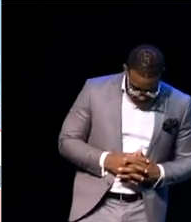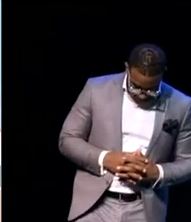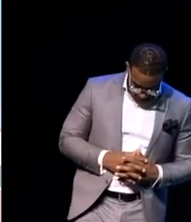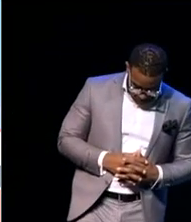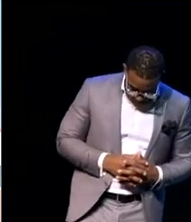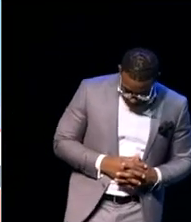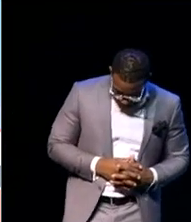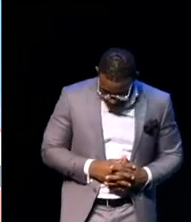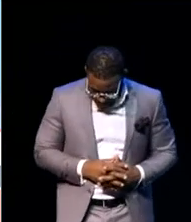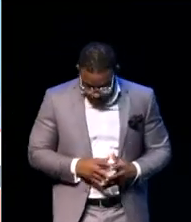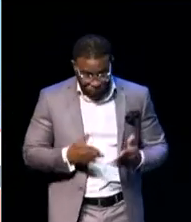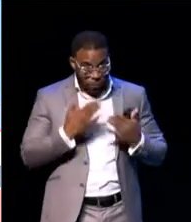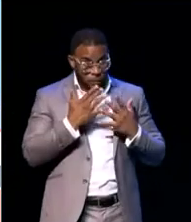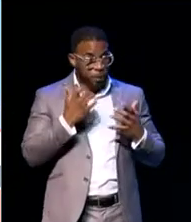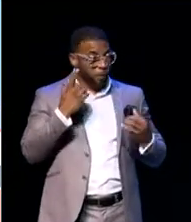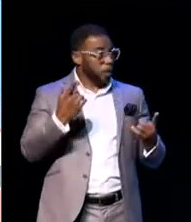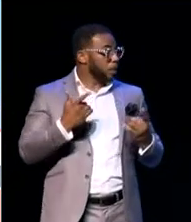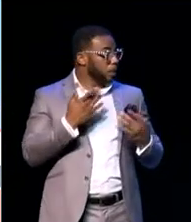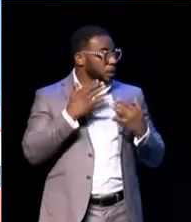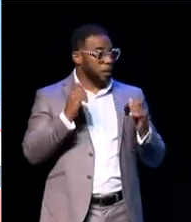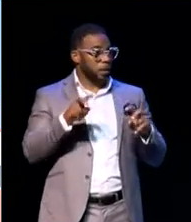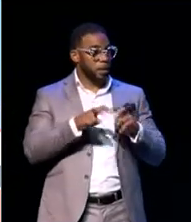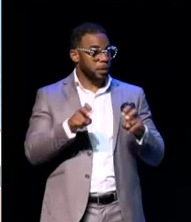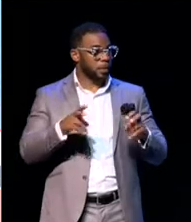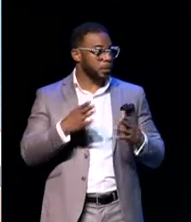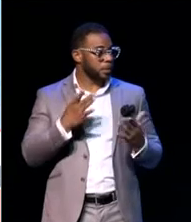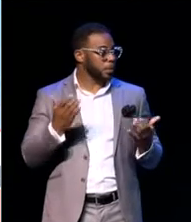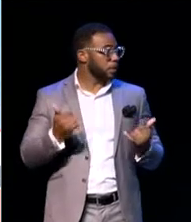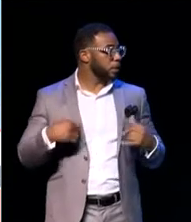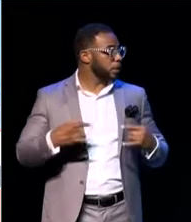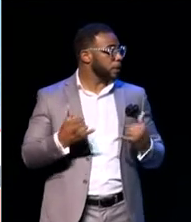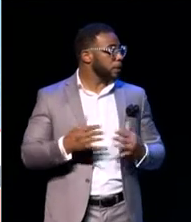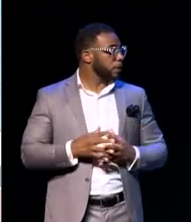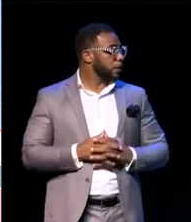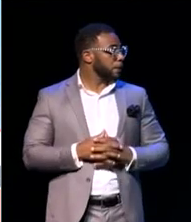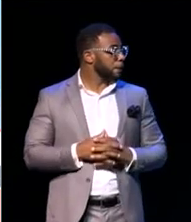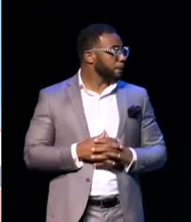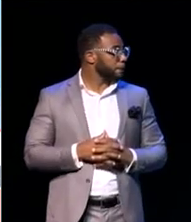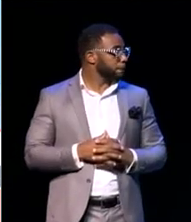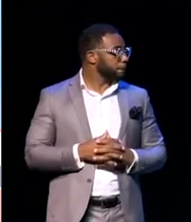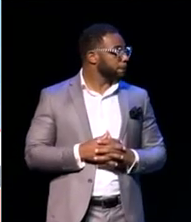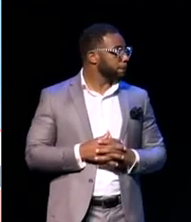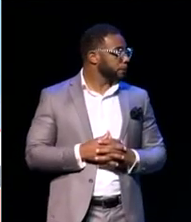Well, so much for coming. And thank you all panelists for being with us. Thank you.